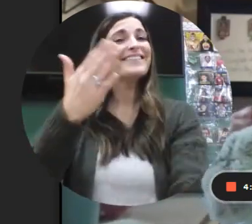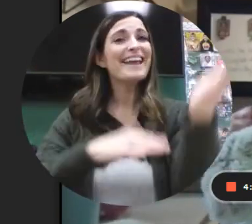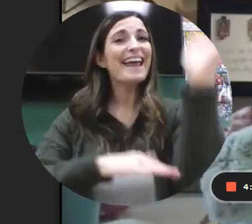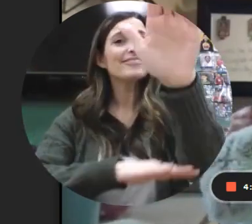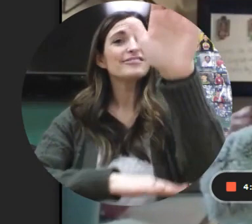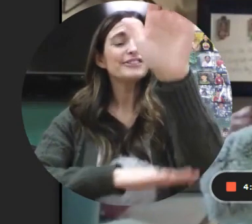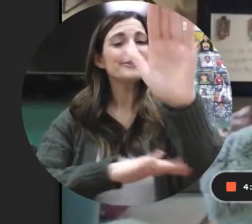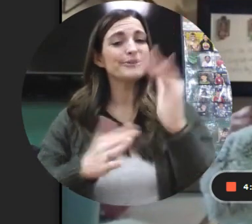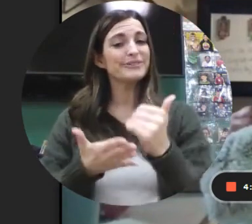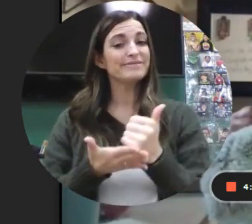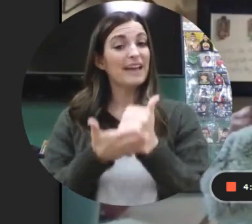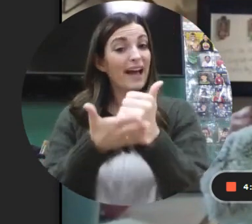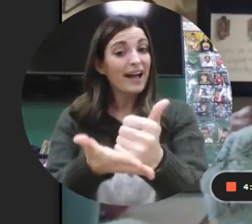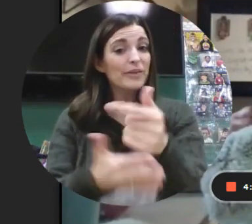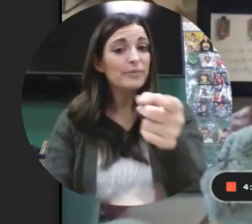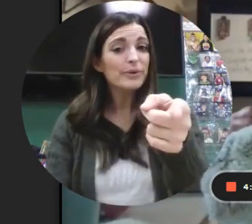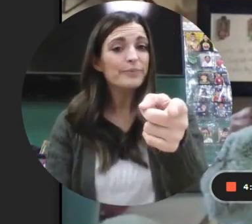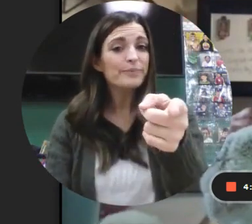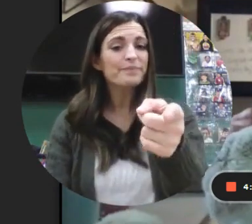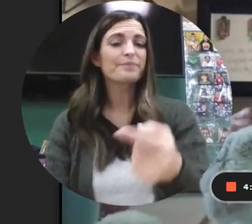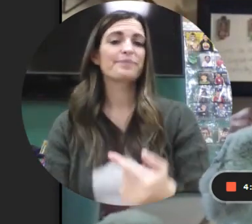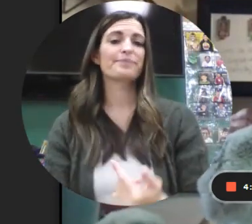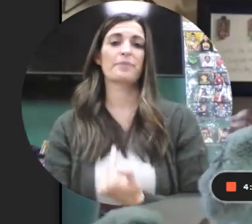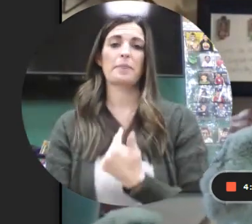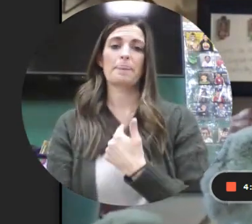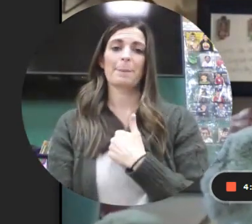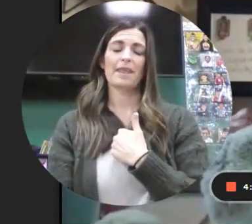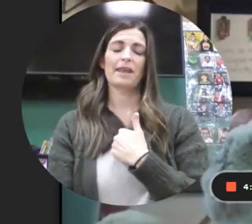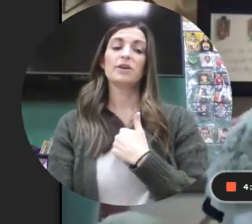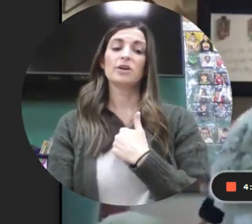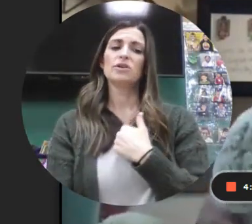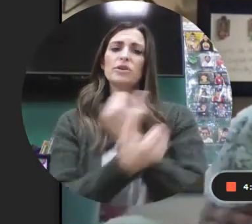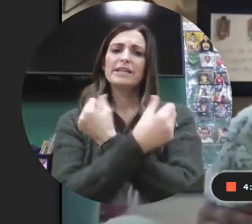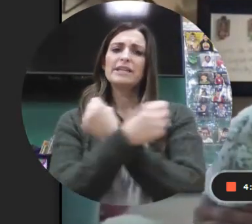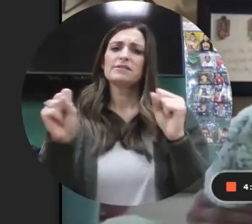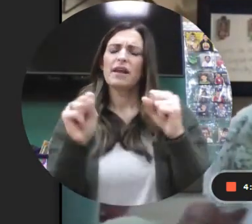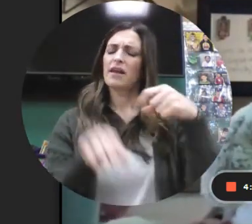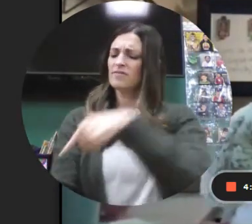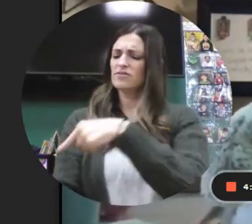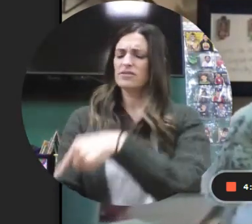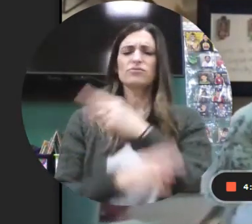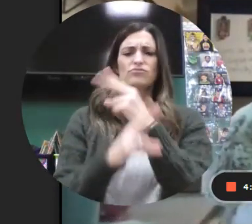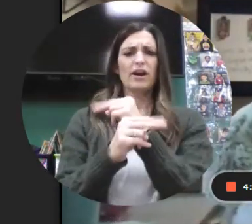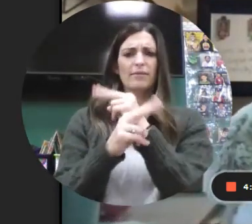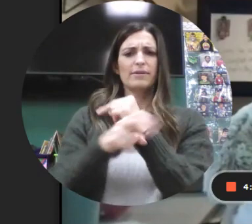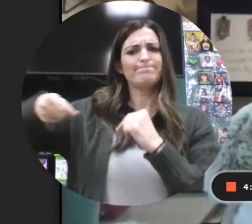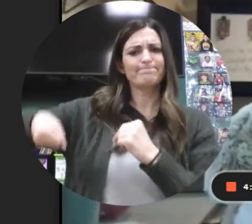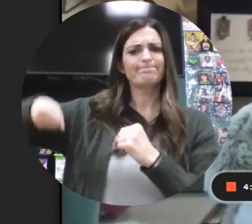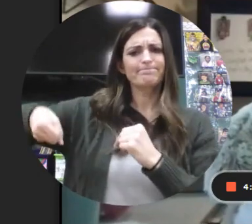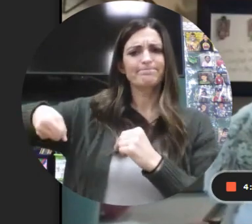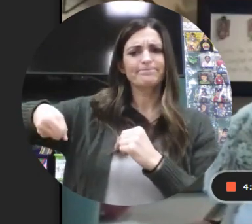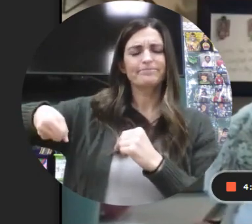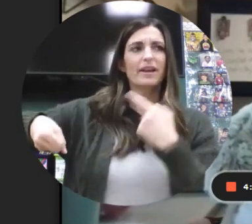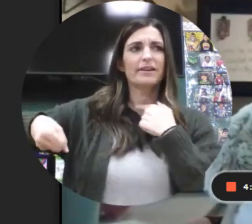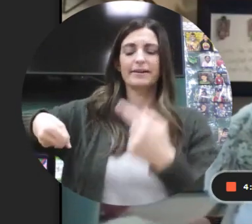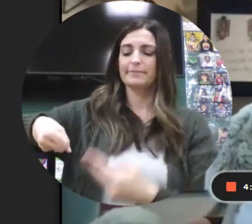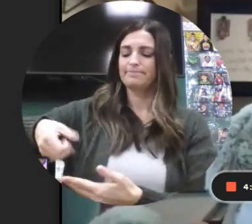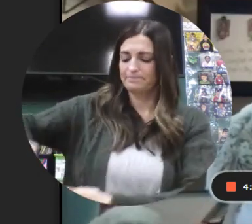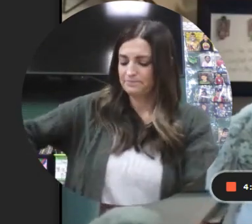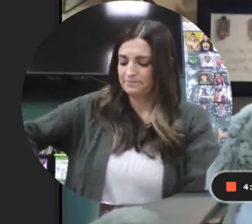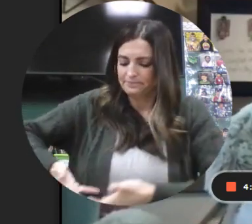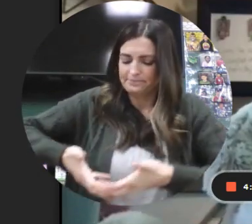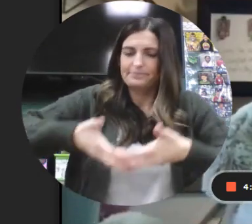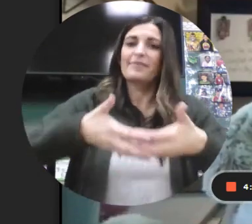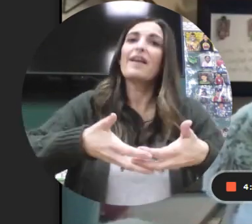you?" "My daughter and I rescued a stray rabbit last night," Dad said. As I lifted Lappy out of the carrier, the